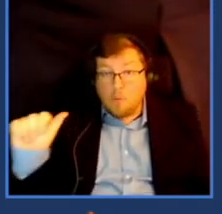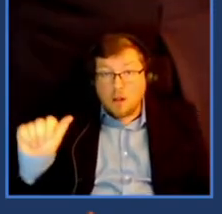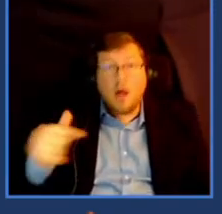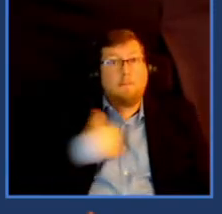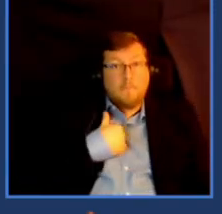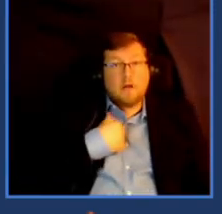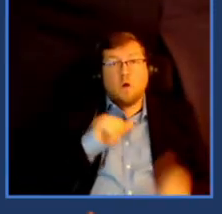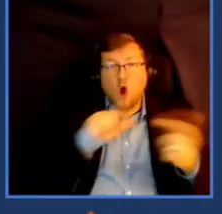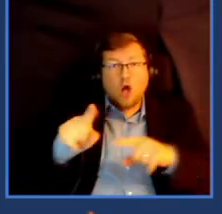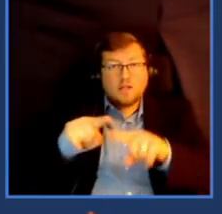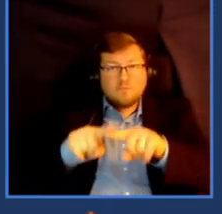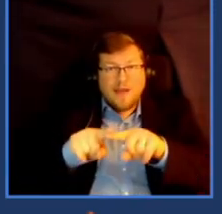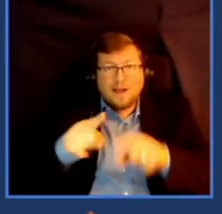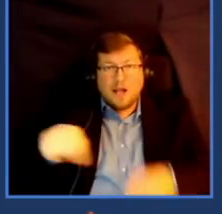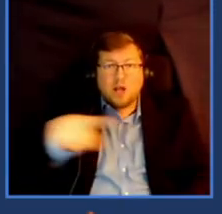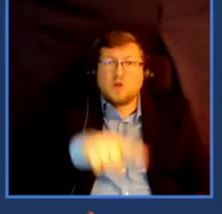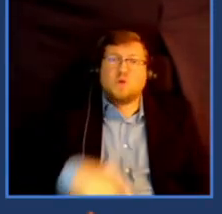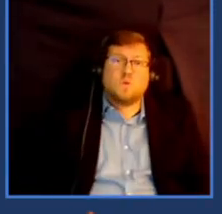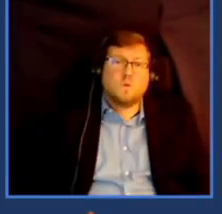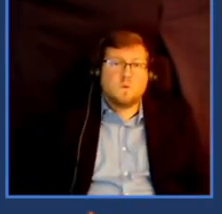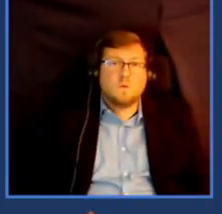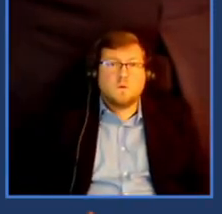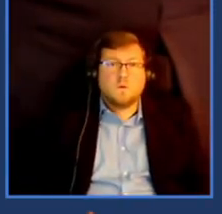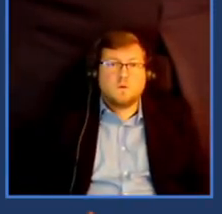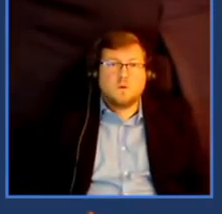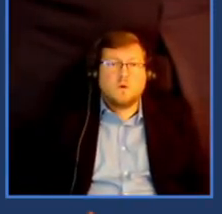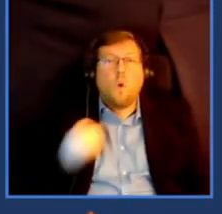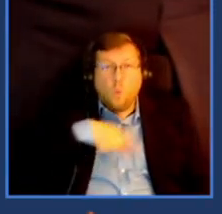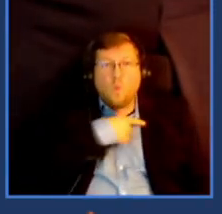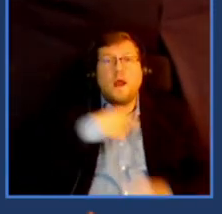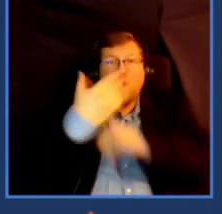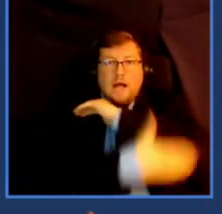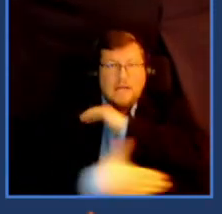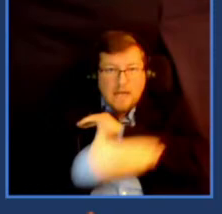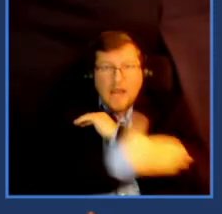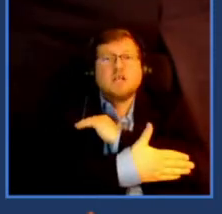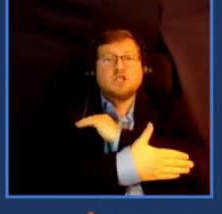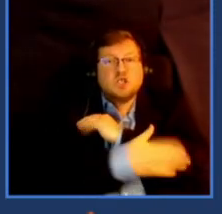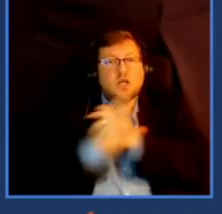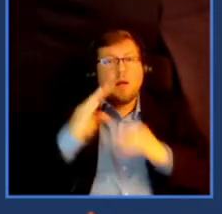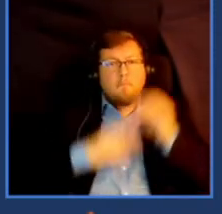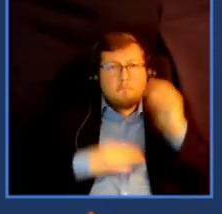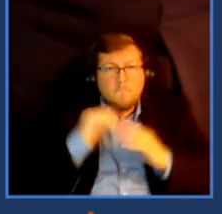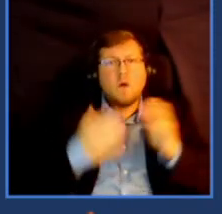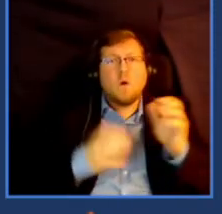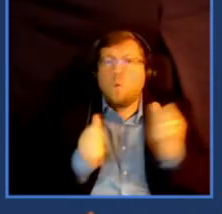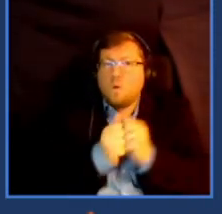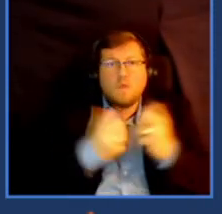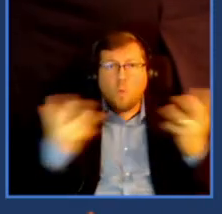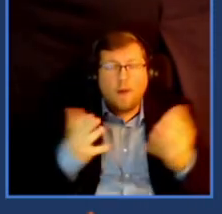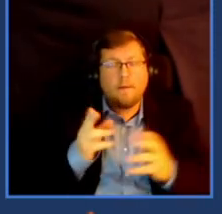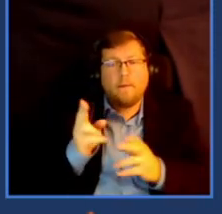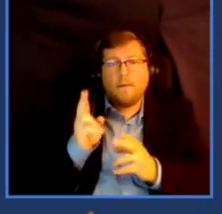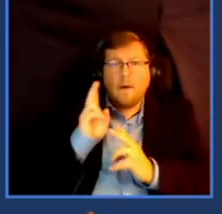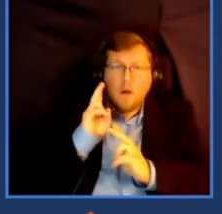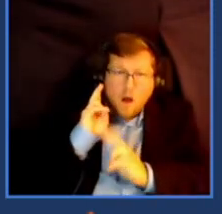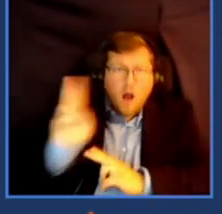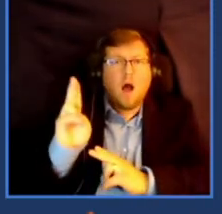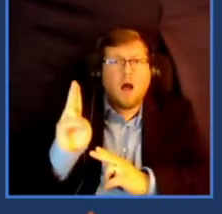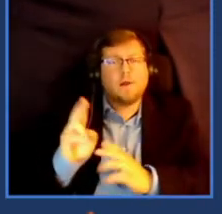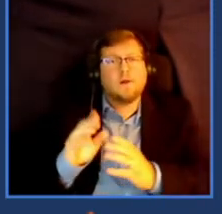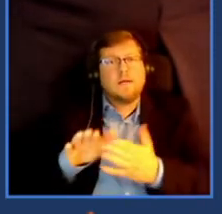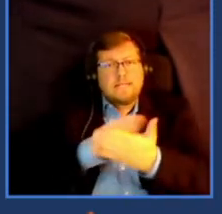America. We're a nation built on honor, decency, dignity,